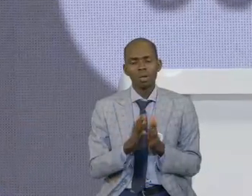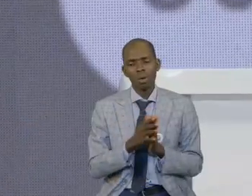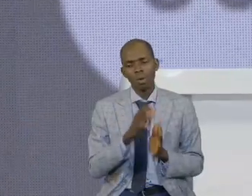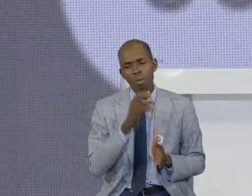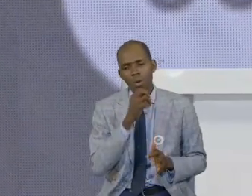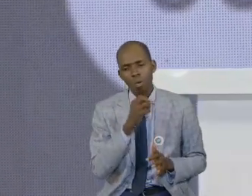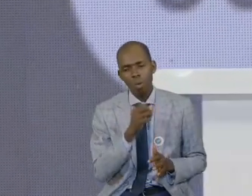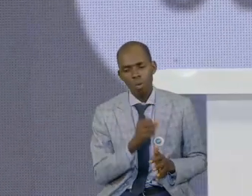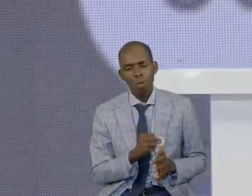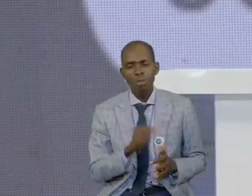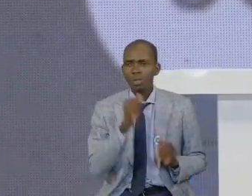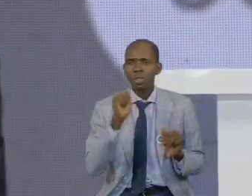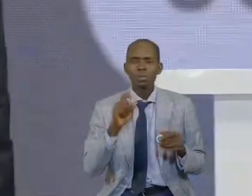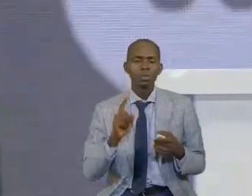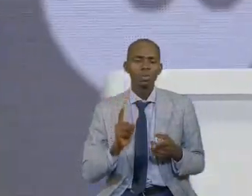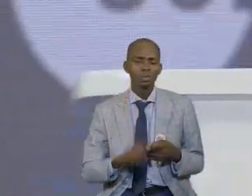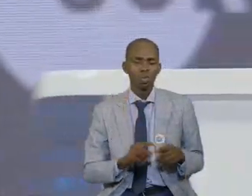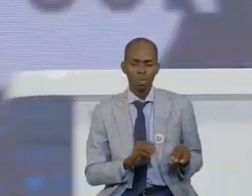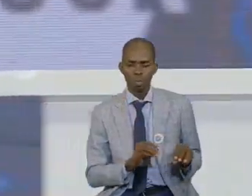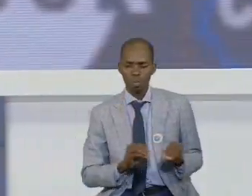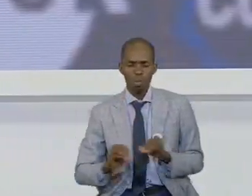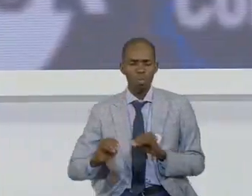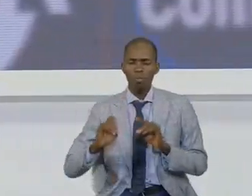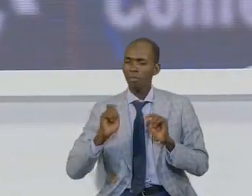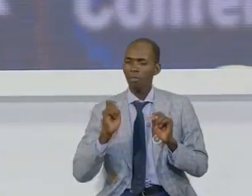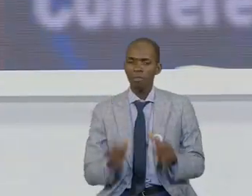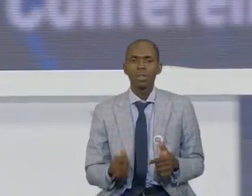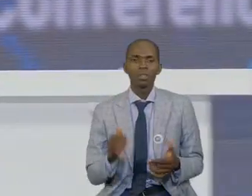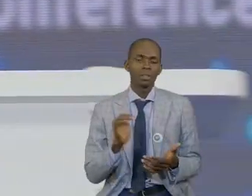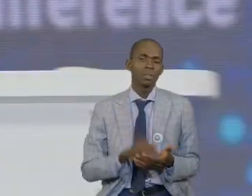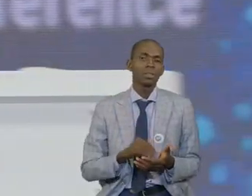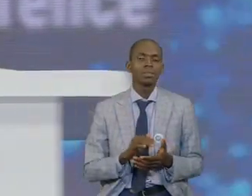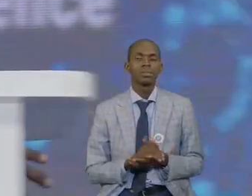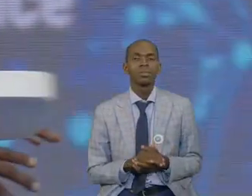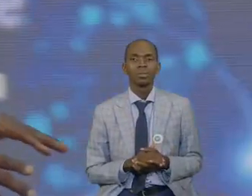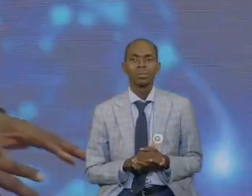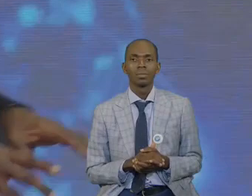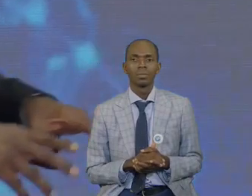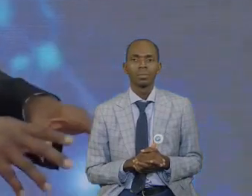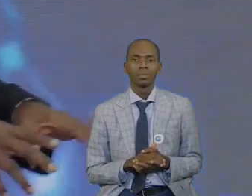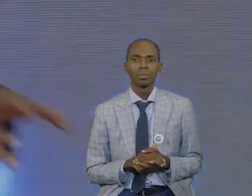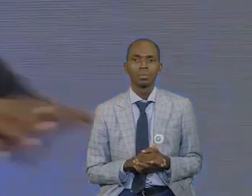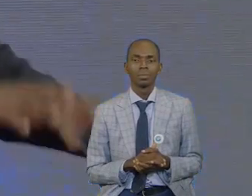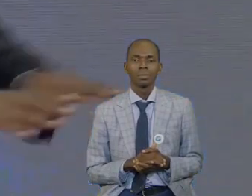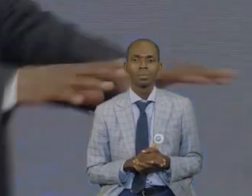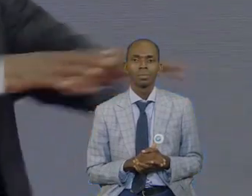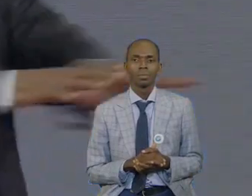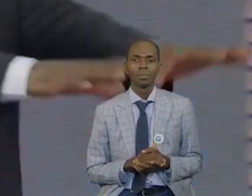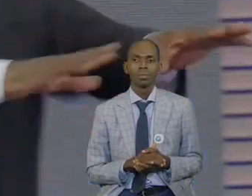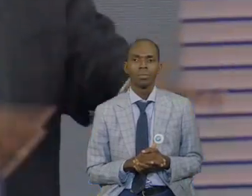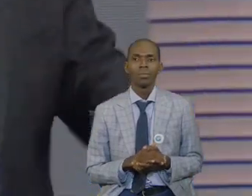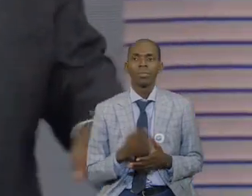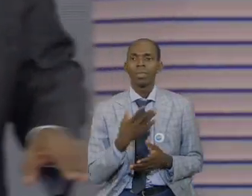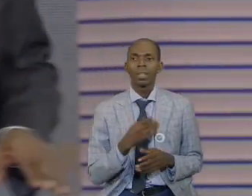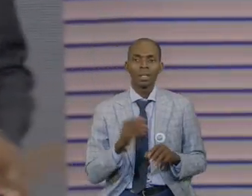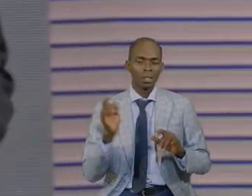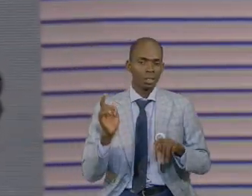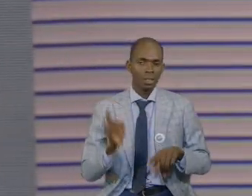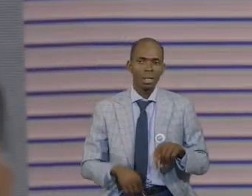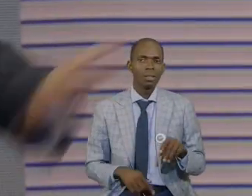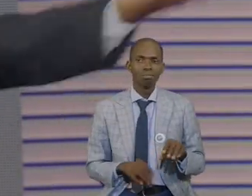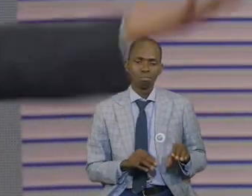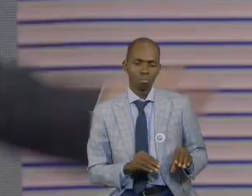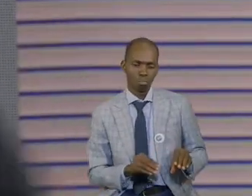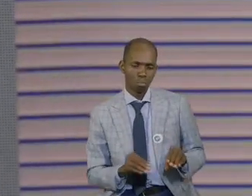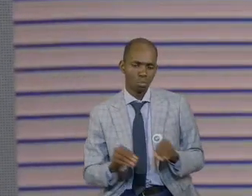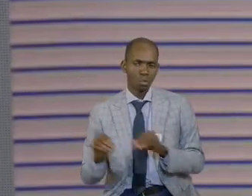well. and they cannot move